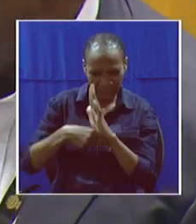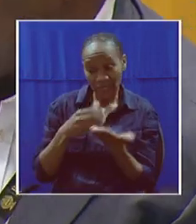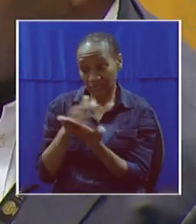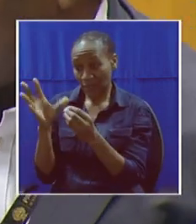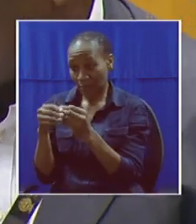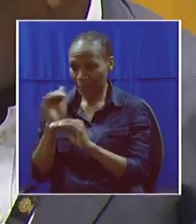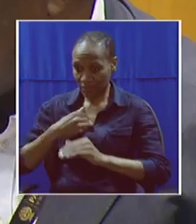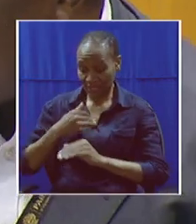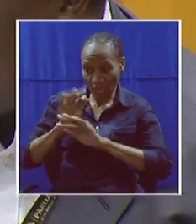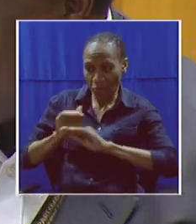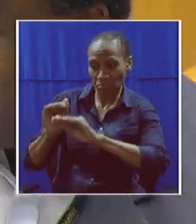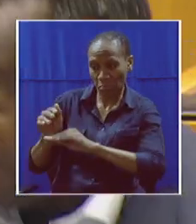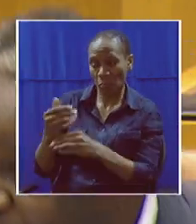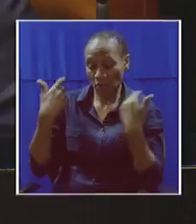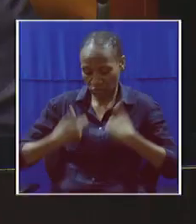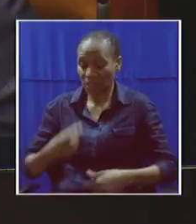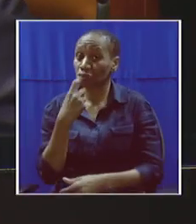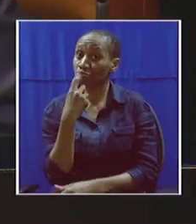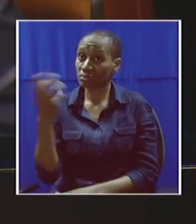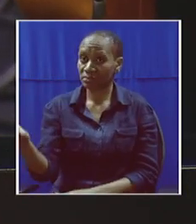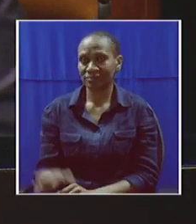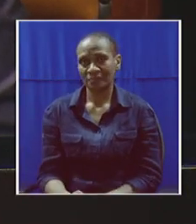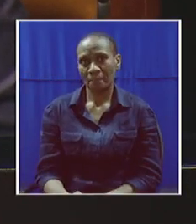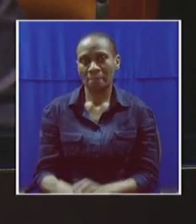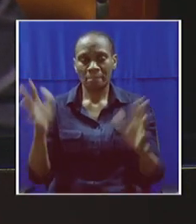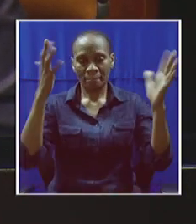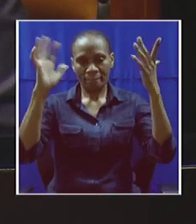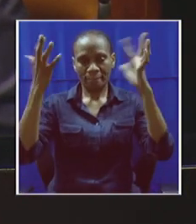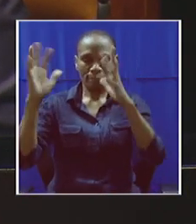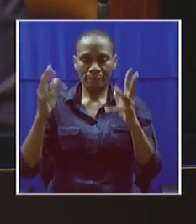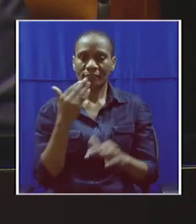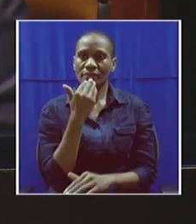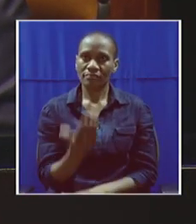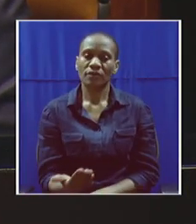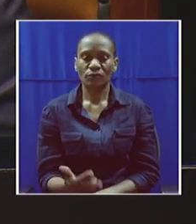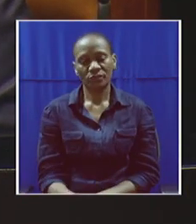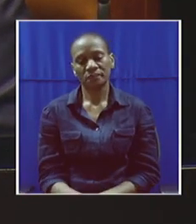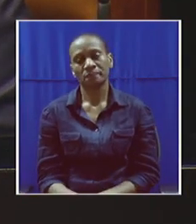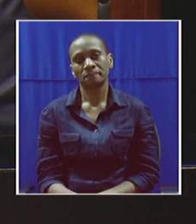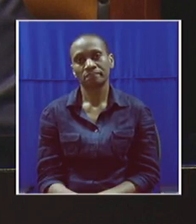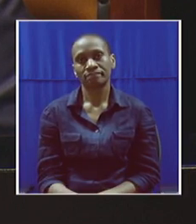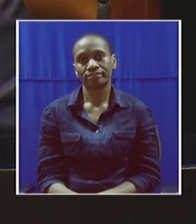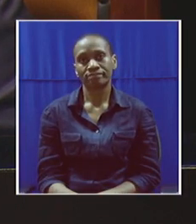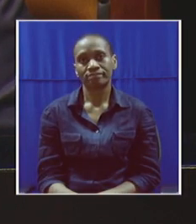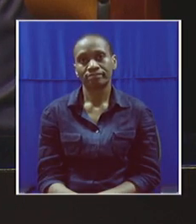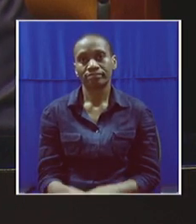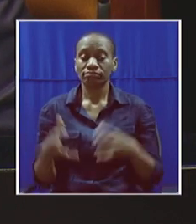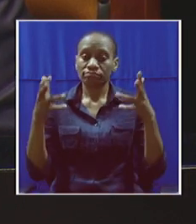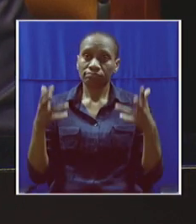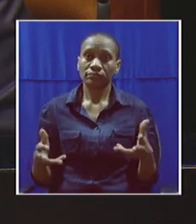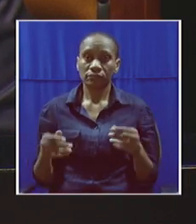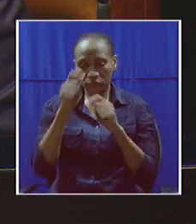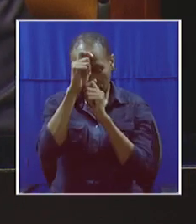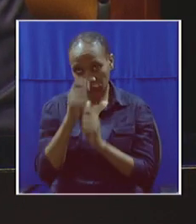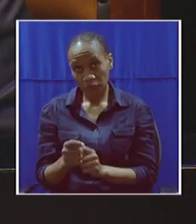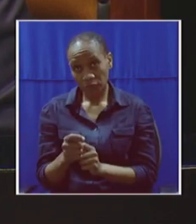members in red thank you honorable the minister uh